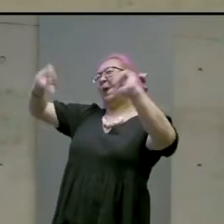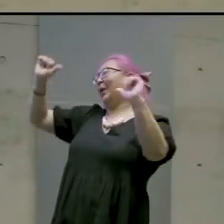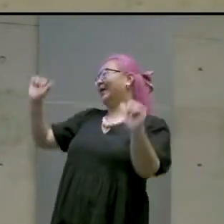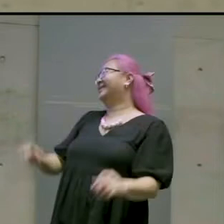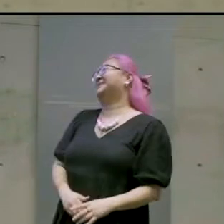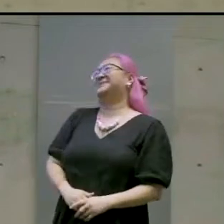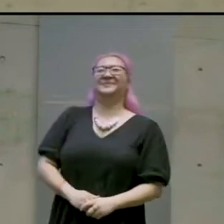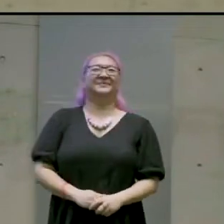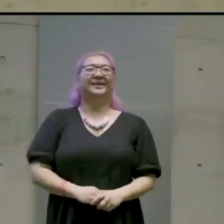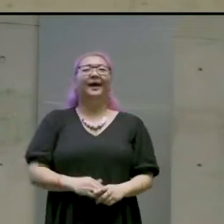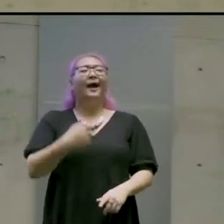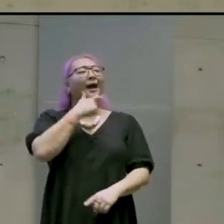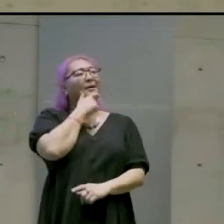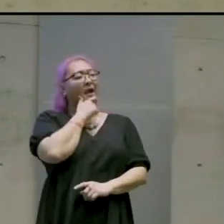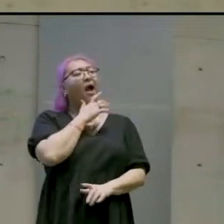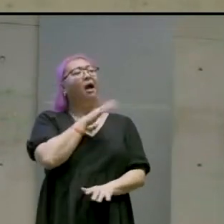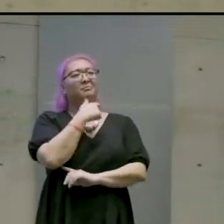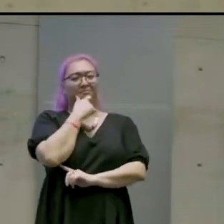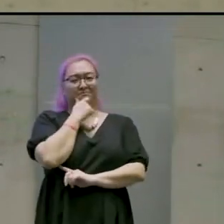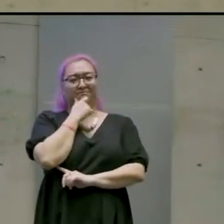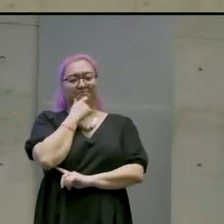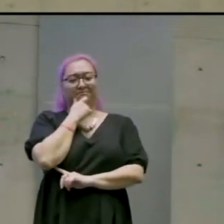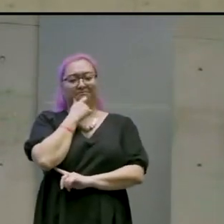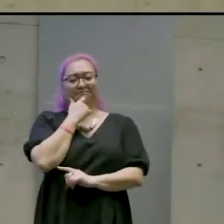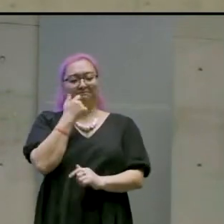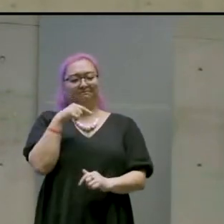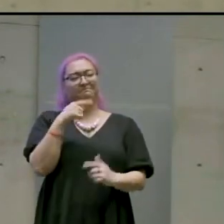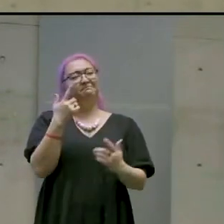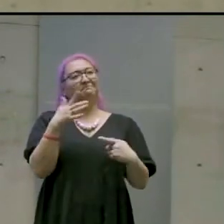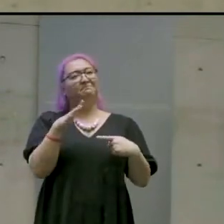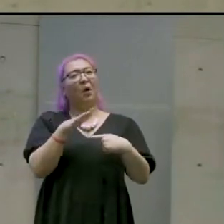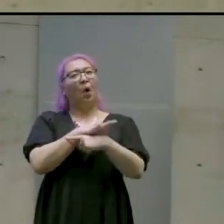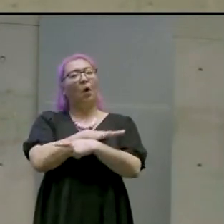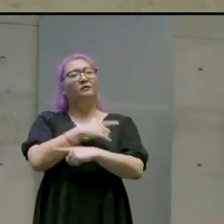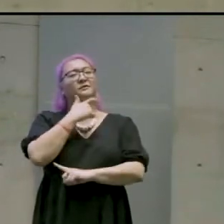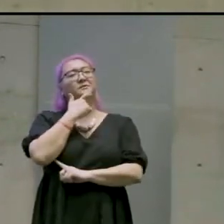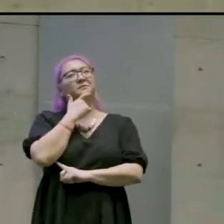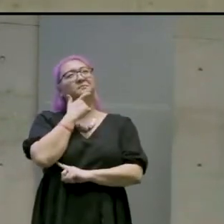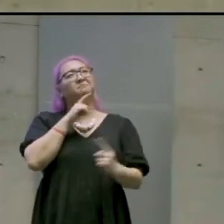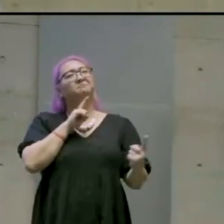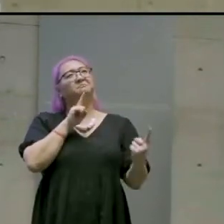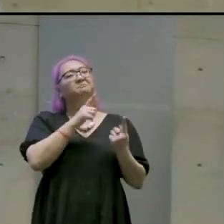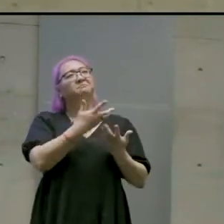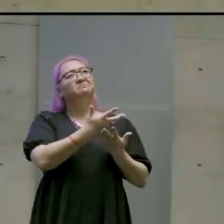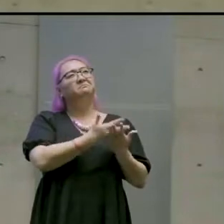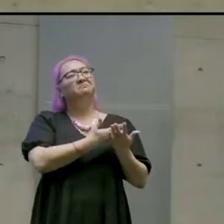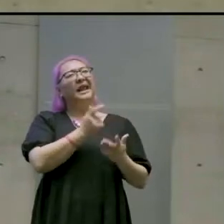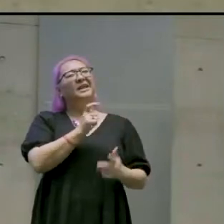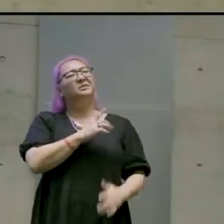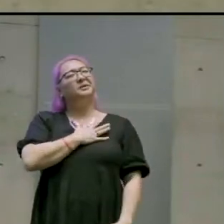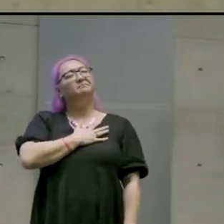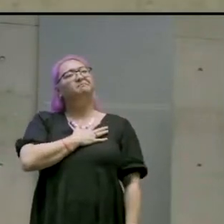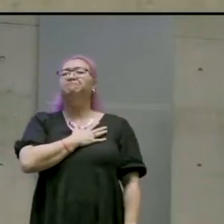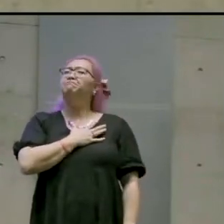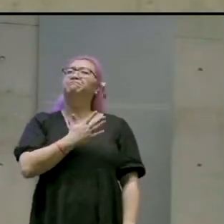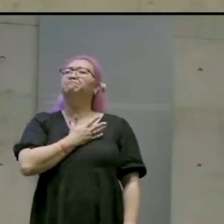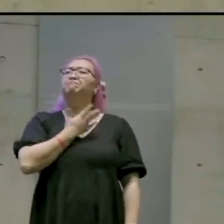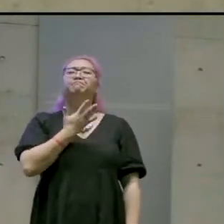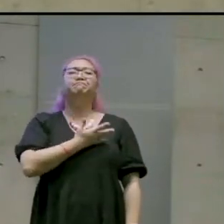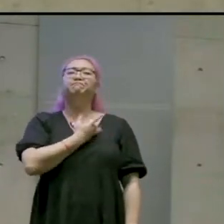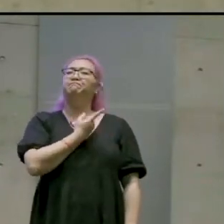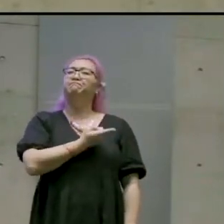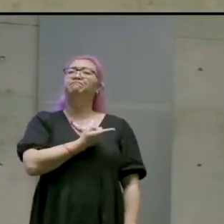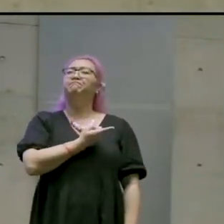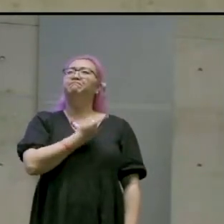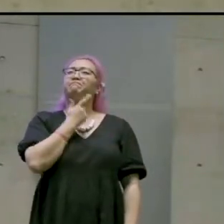So I left that night feeling slightly dissatisfied with that discourse because I had nothing. I couldn't come back to that because I was like,